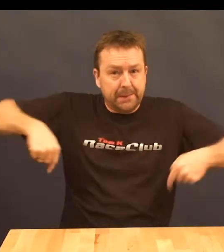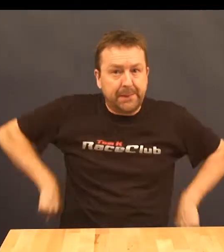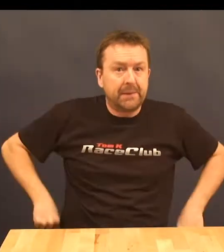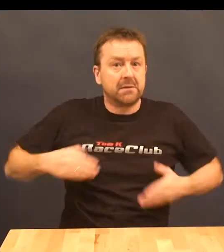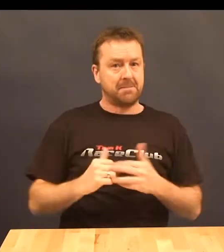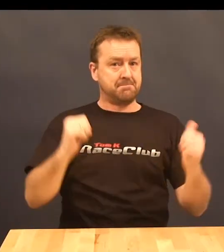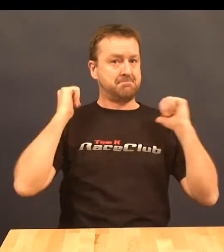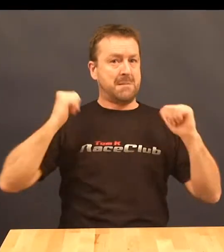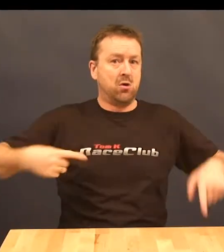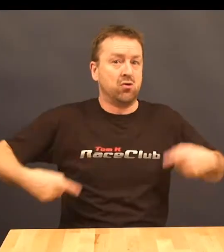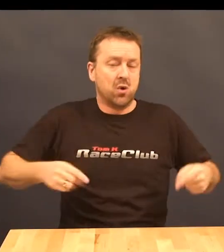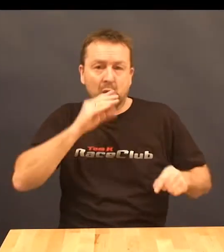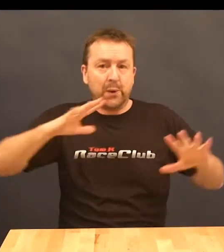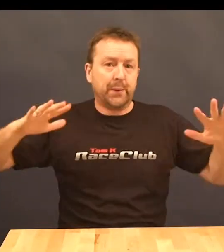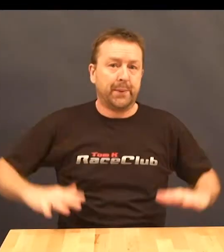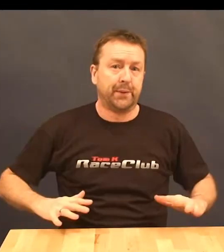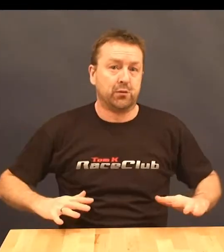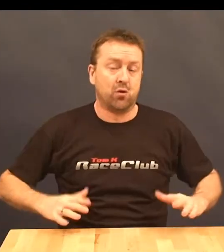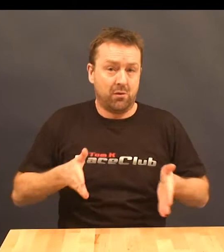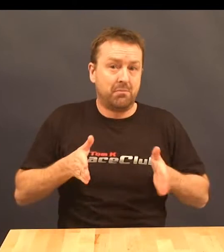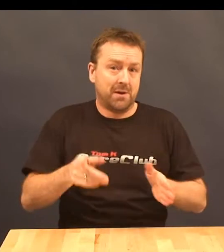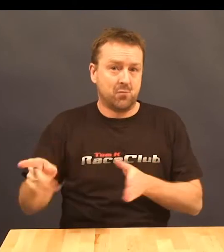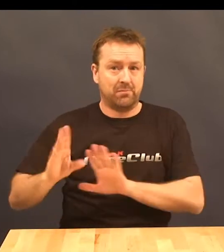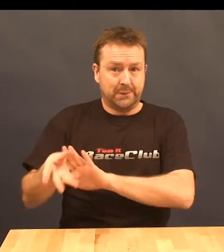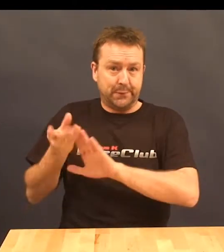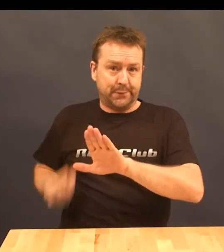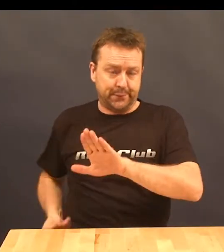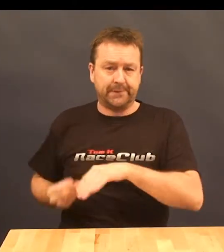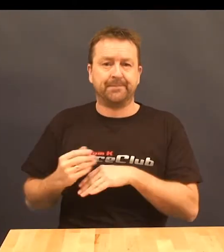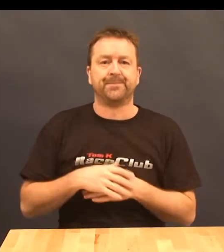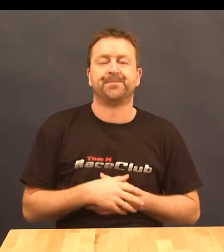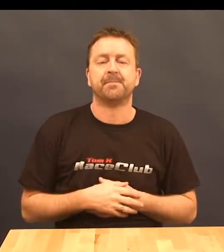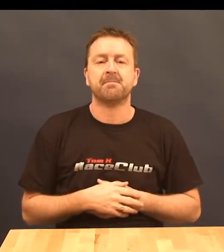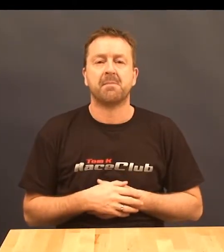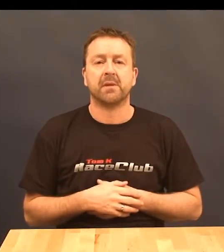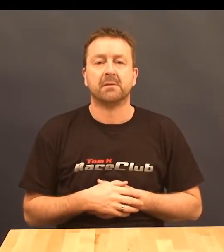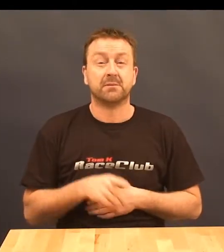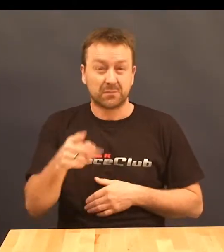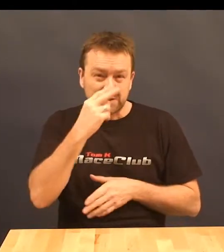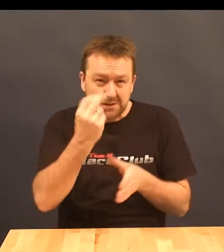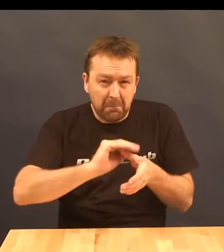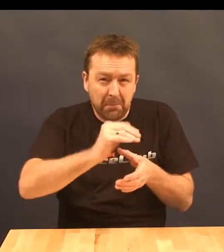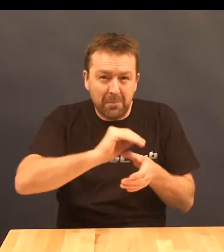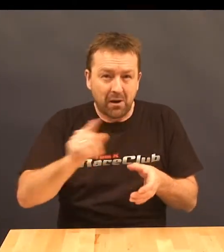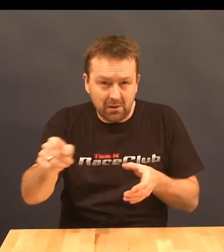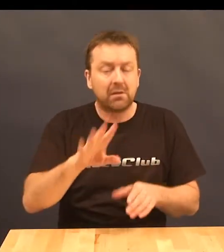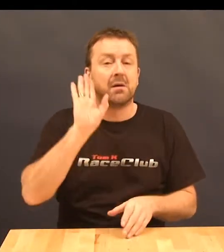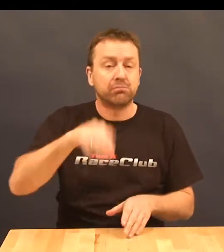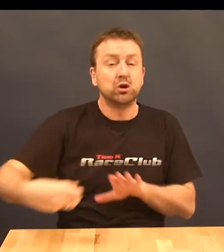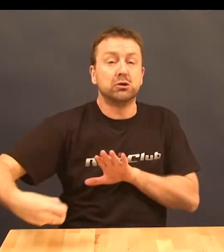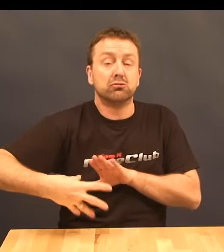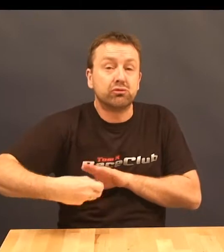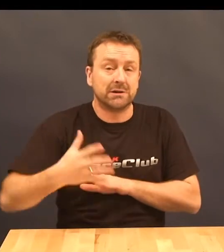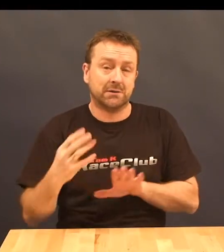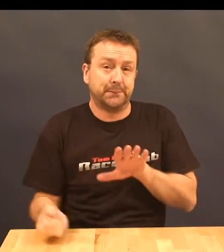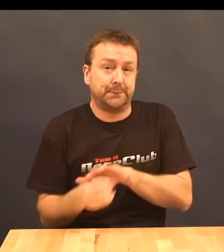at the rear cool by a air effect into the ducting of the brakes. This little bubble here is where the exhaust comes